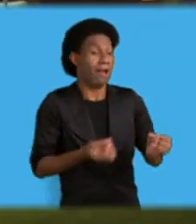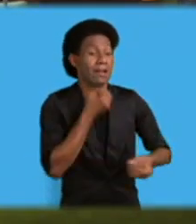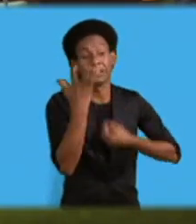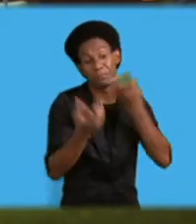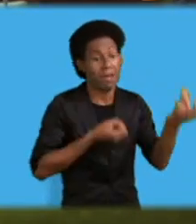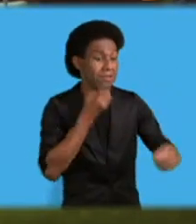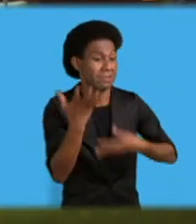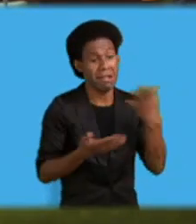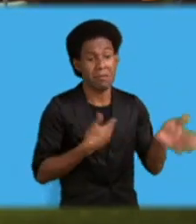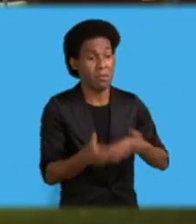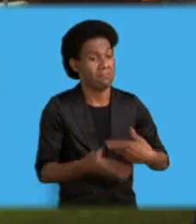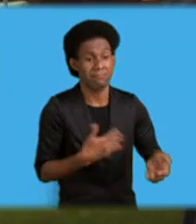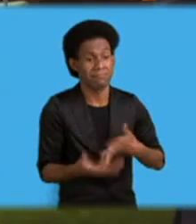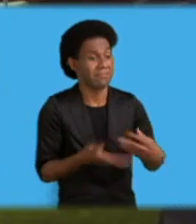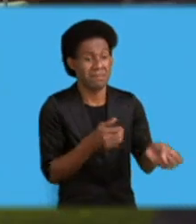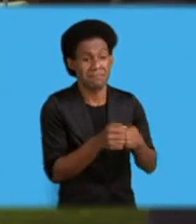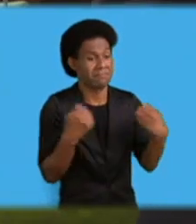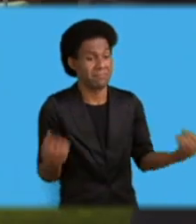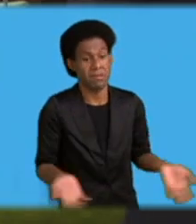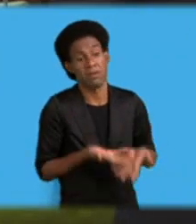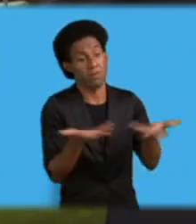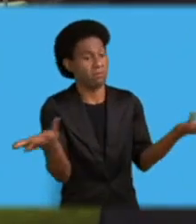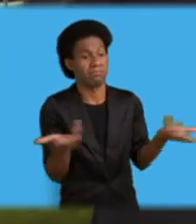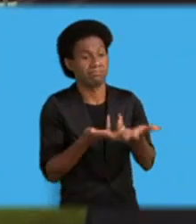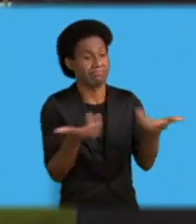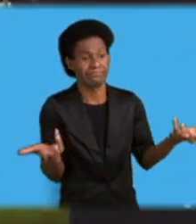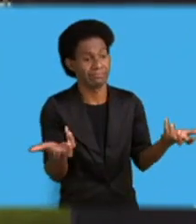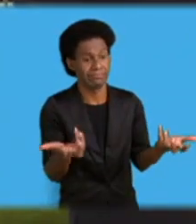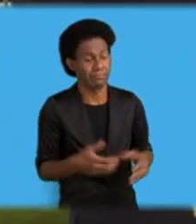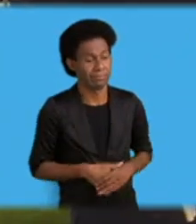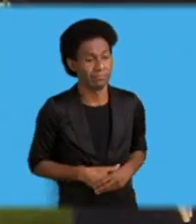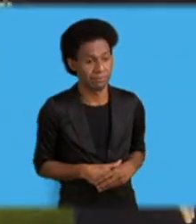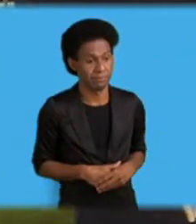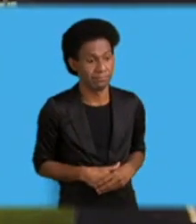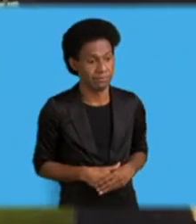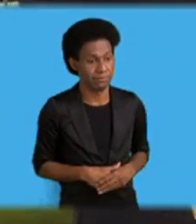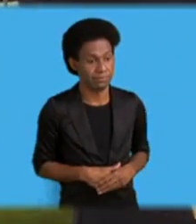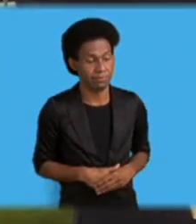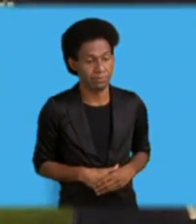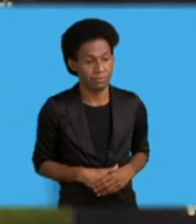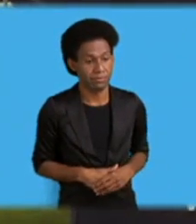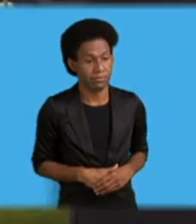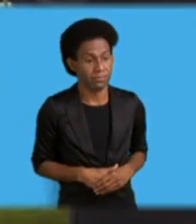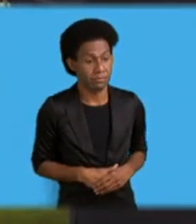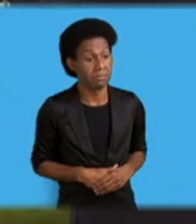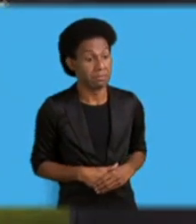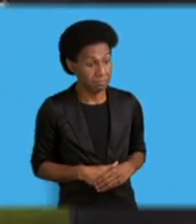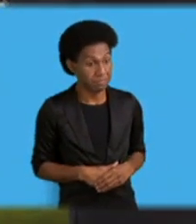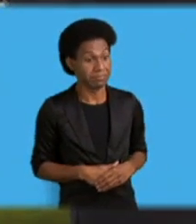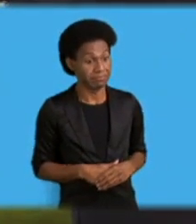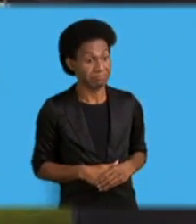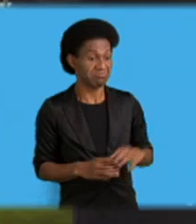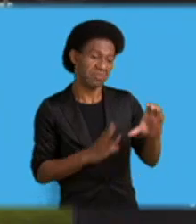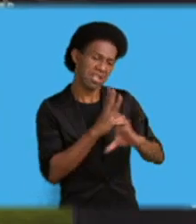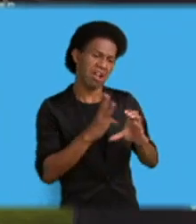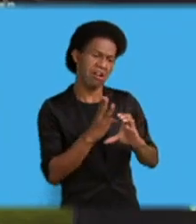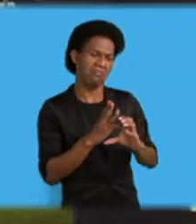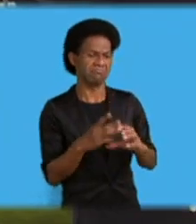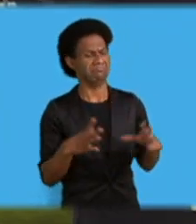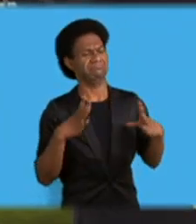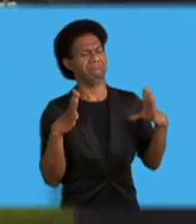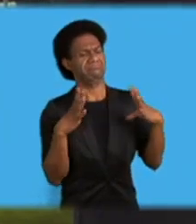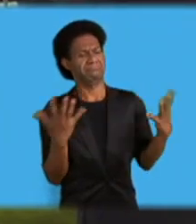two separate issues. And the media isn't free. The media's freedom, Madam